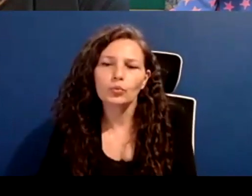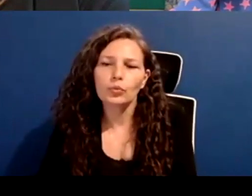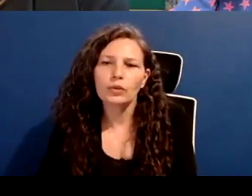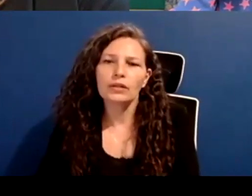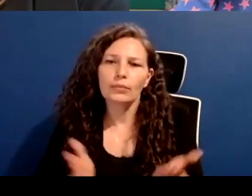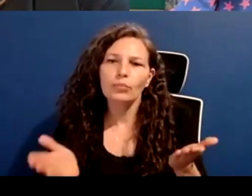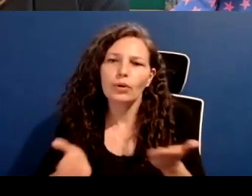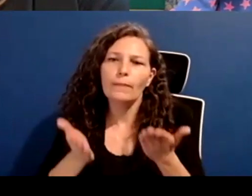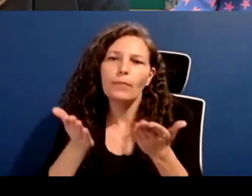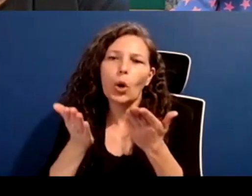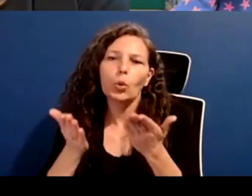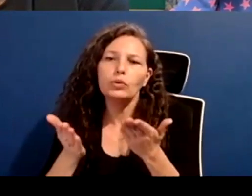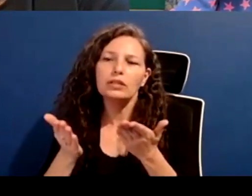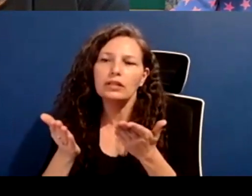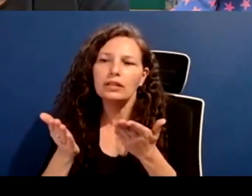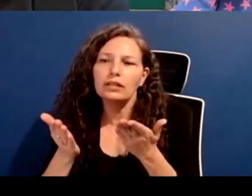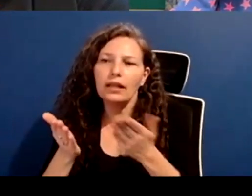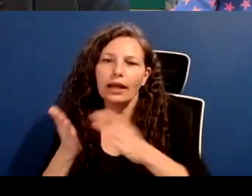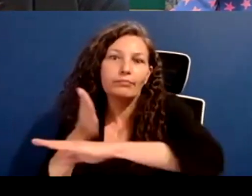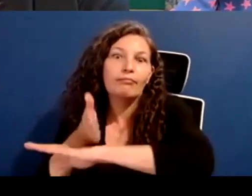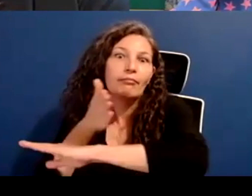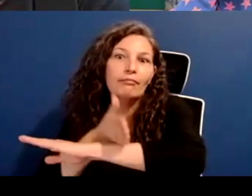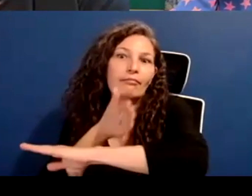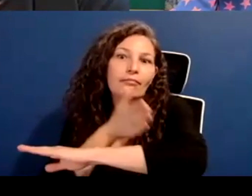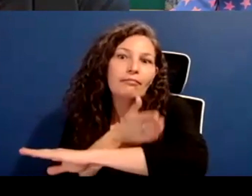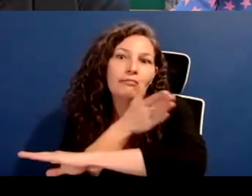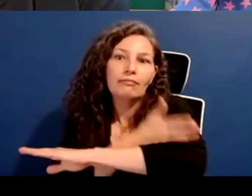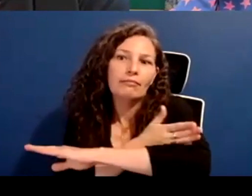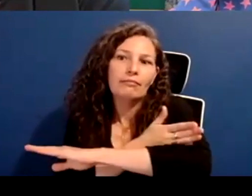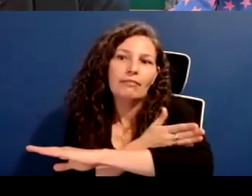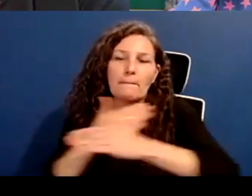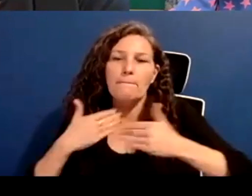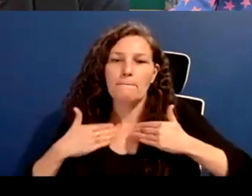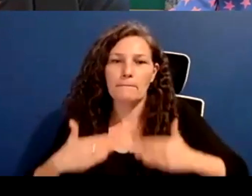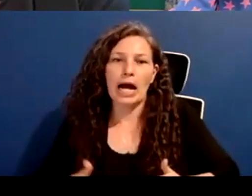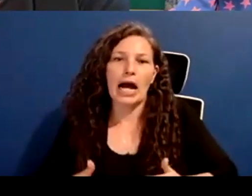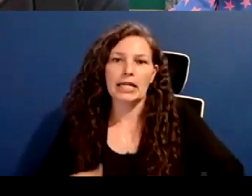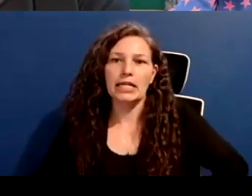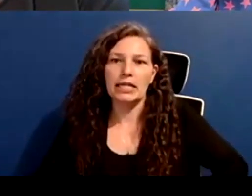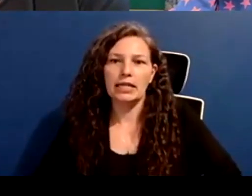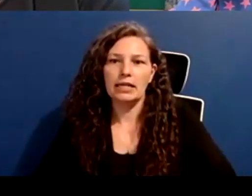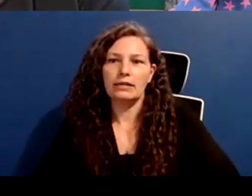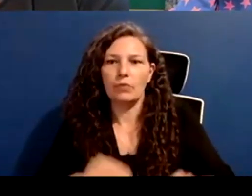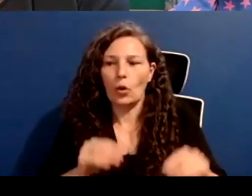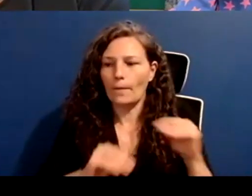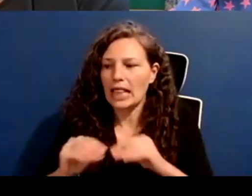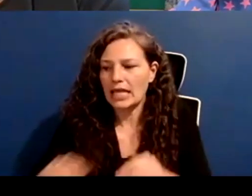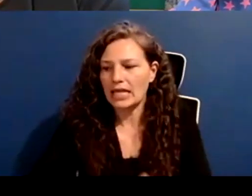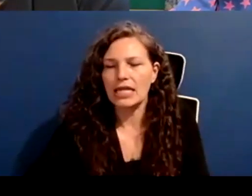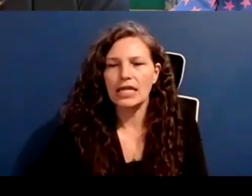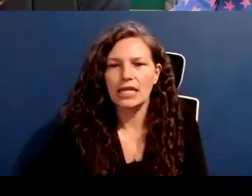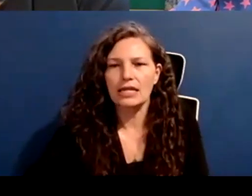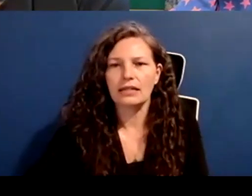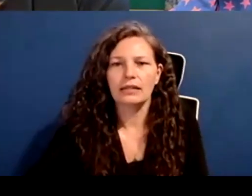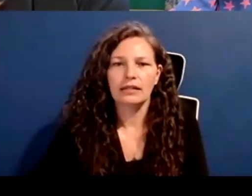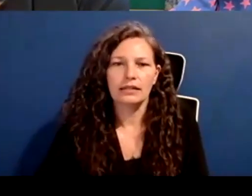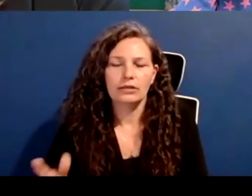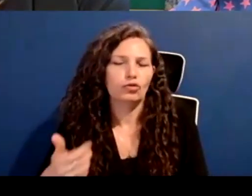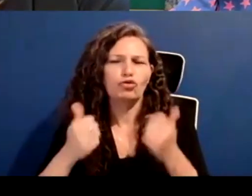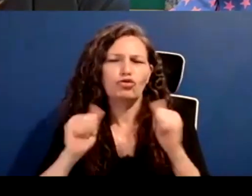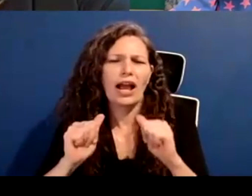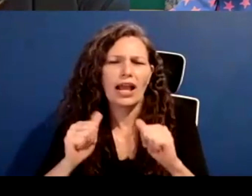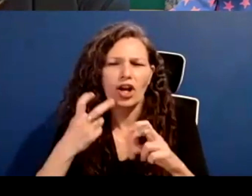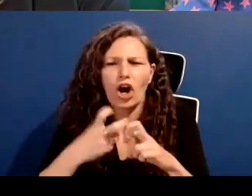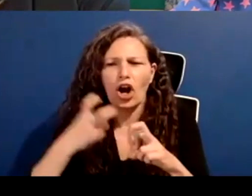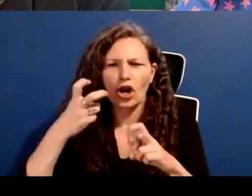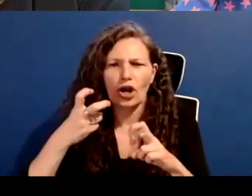and sort of a low-key way, body normativity, right? And so if you really want to be like us, you would try harder to